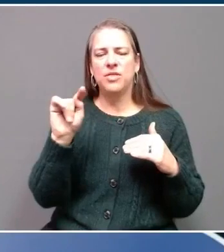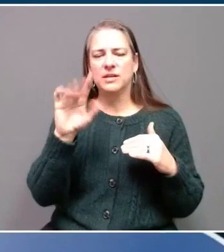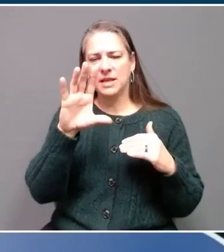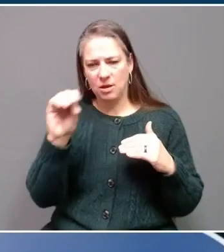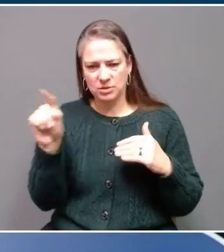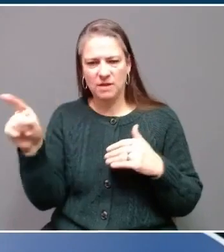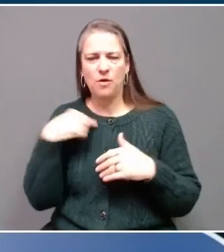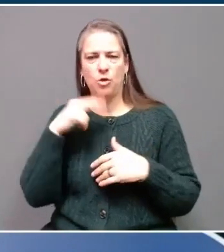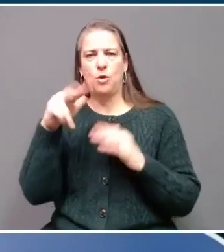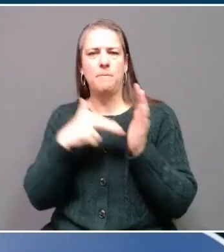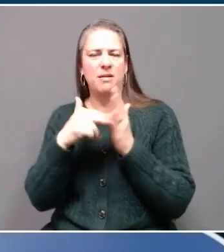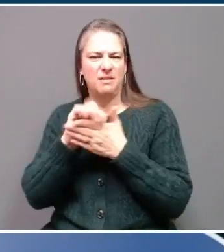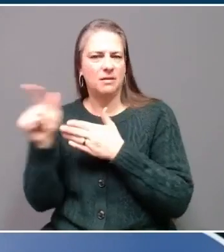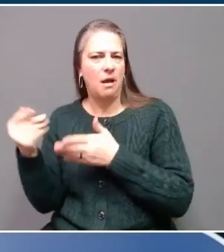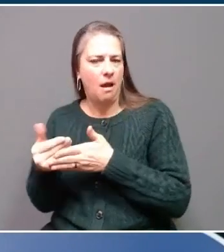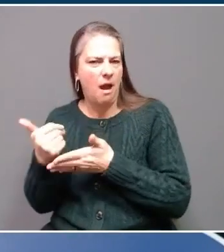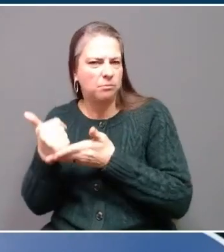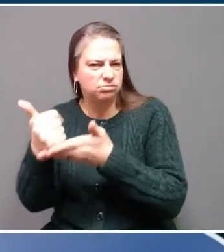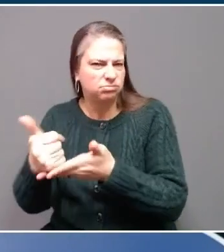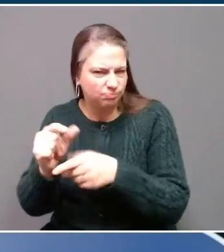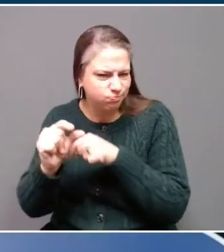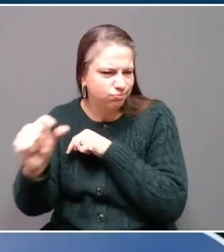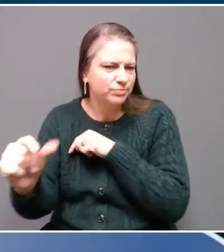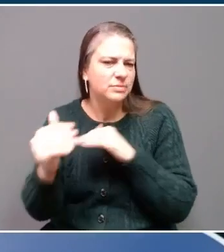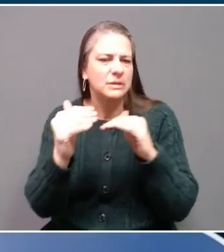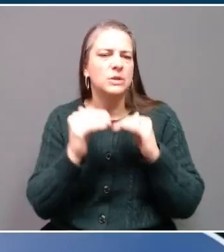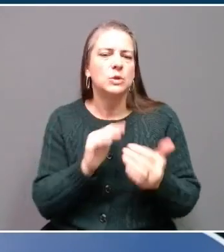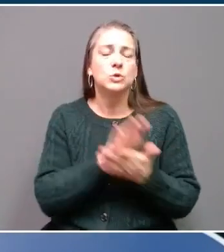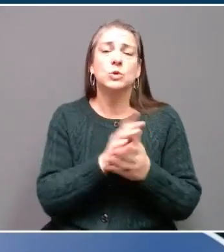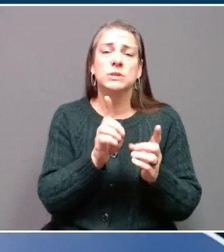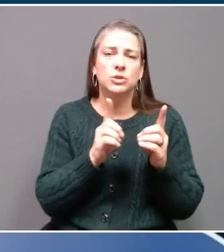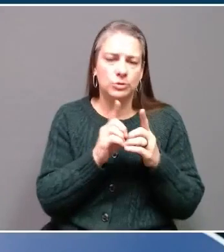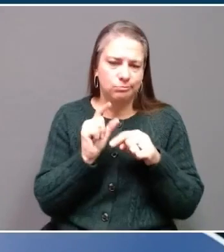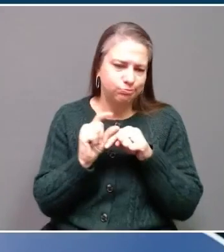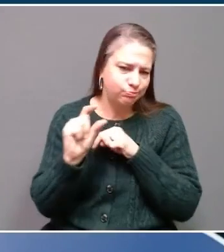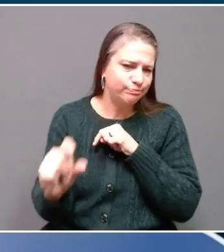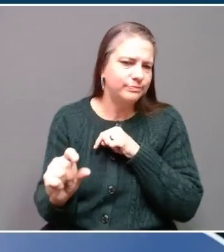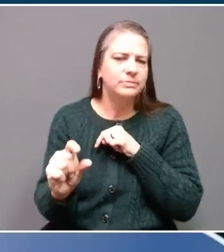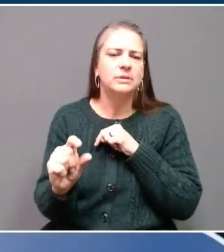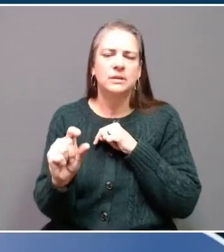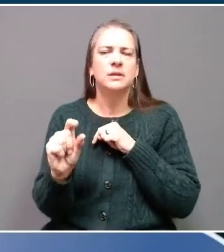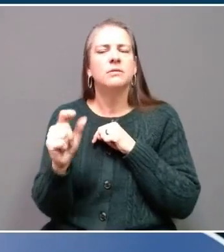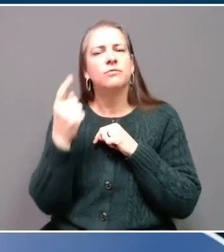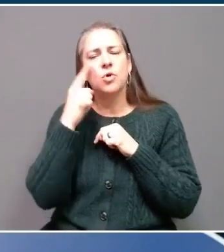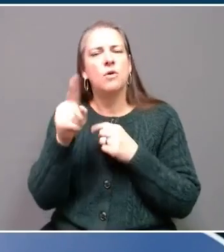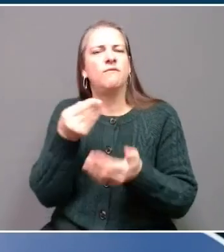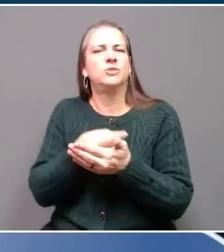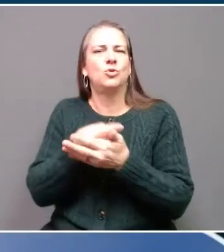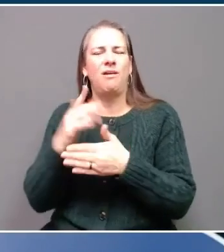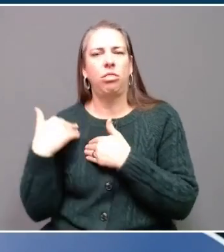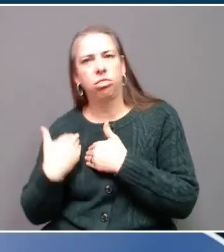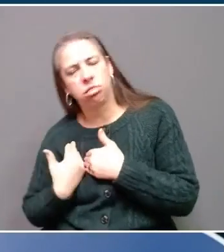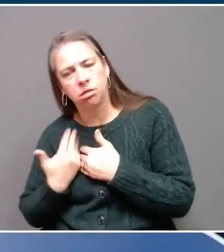alleviate fiscal strain. Breathitt County School Districts has been approved for $1.8 million to alleviate fiscal strain. Clay County